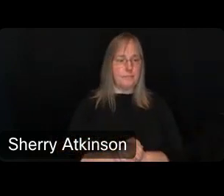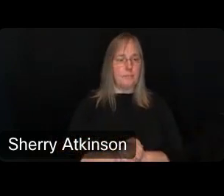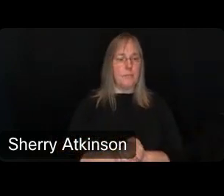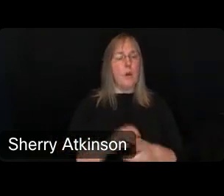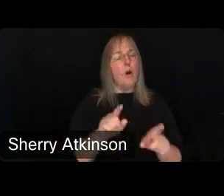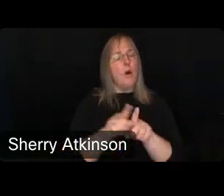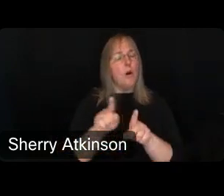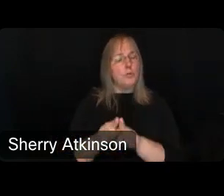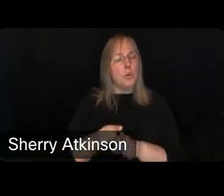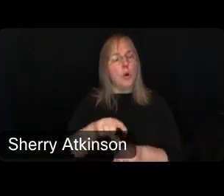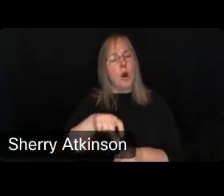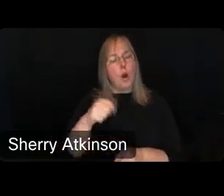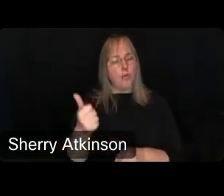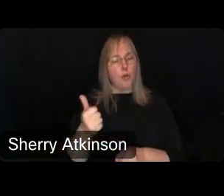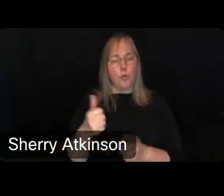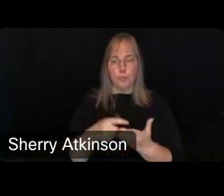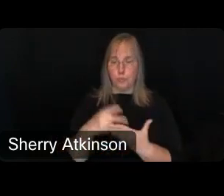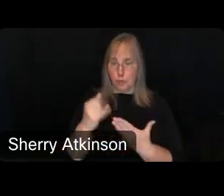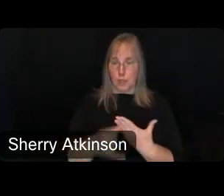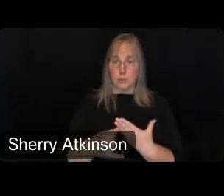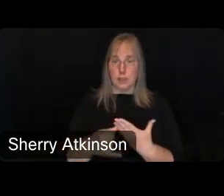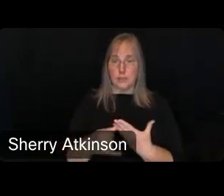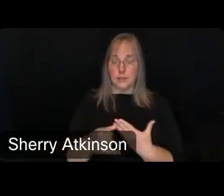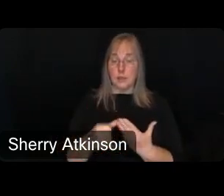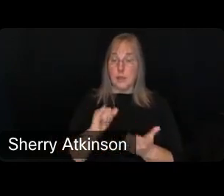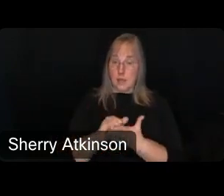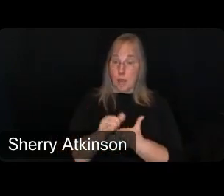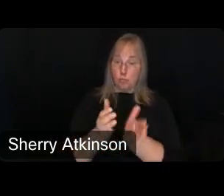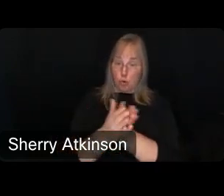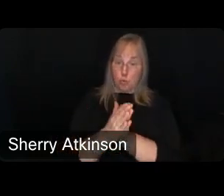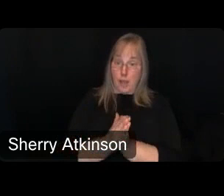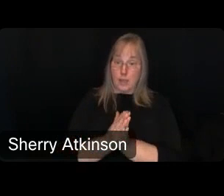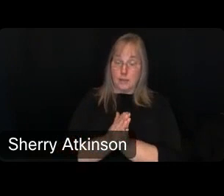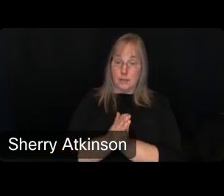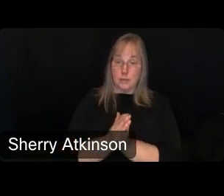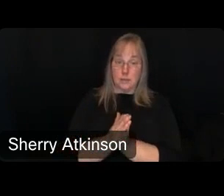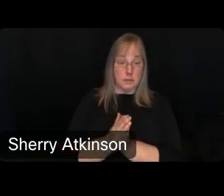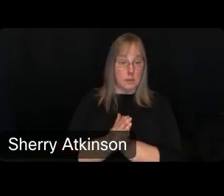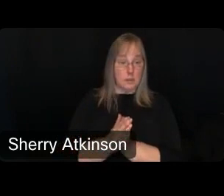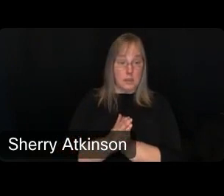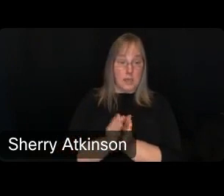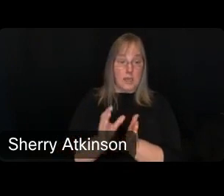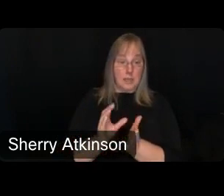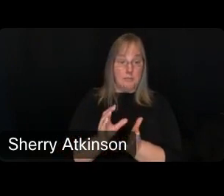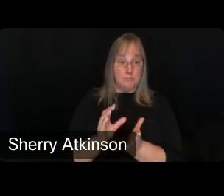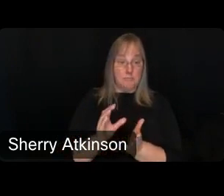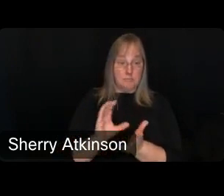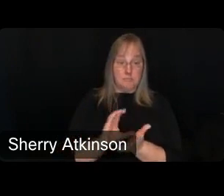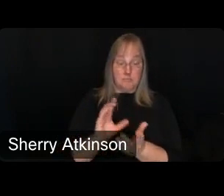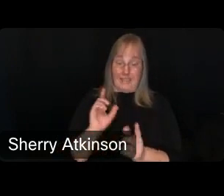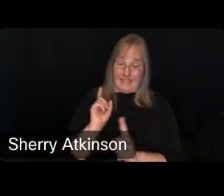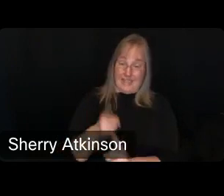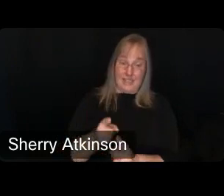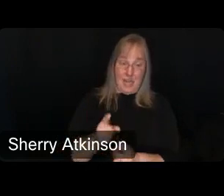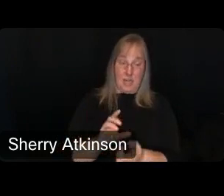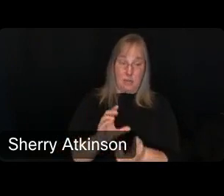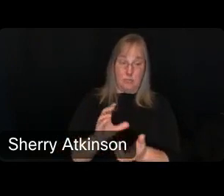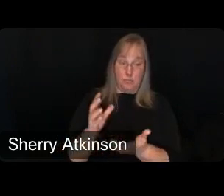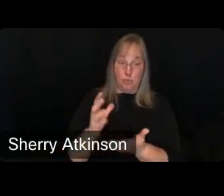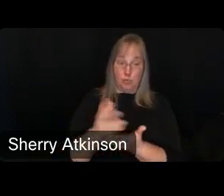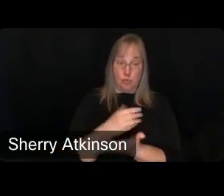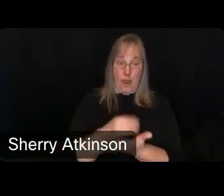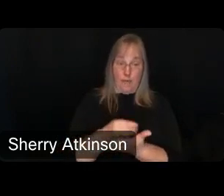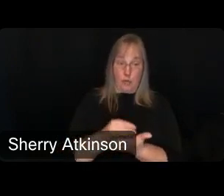other projects that's request designated revenues, and some of them are of concern as well. For